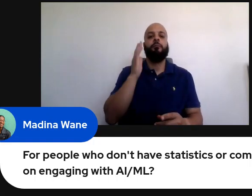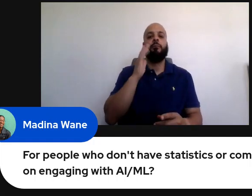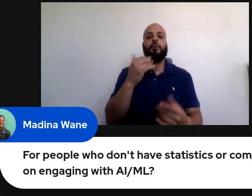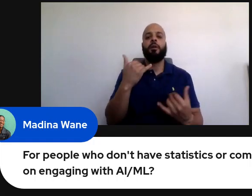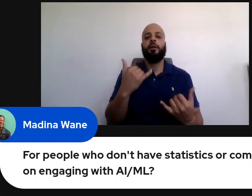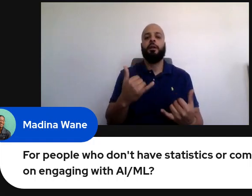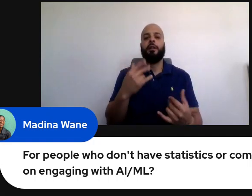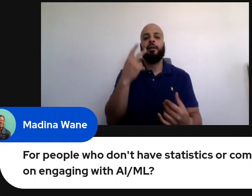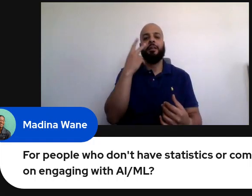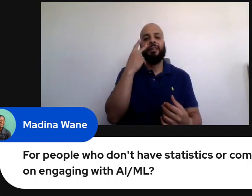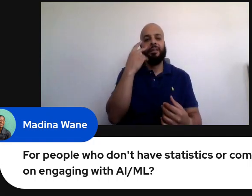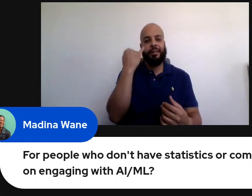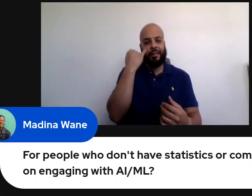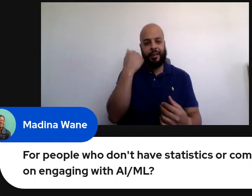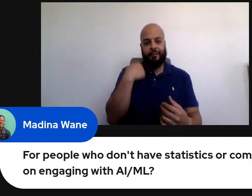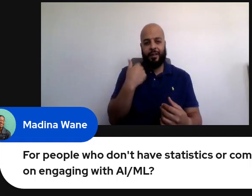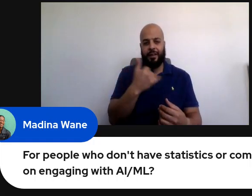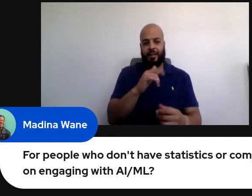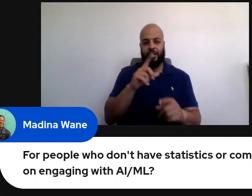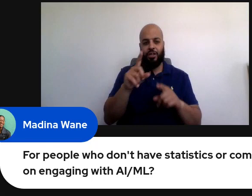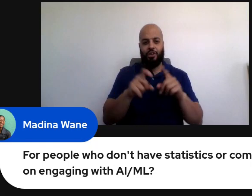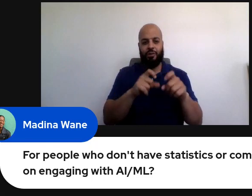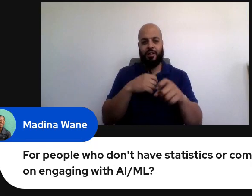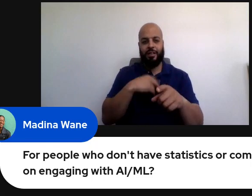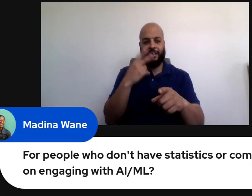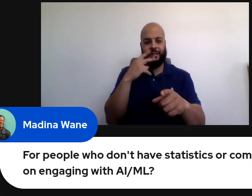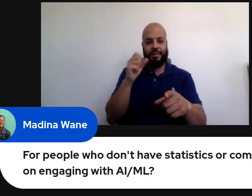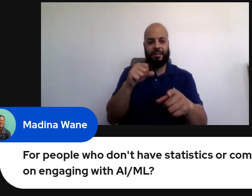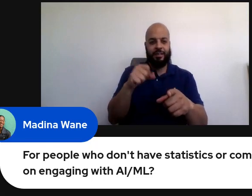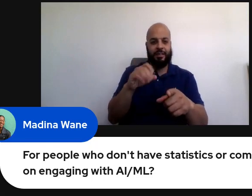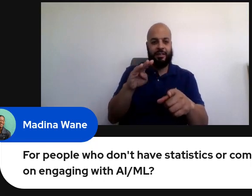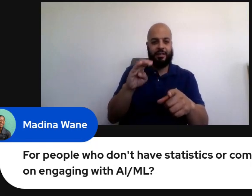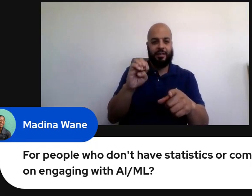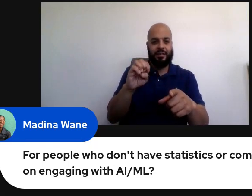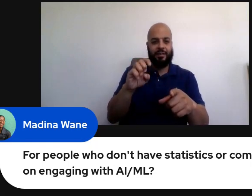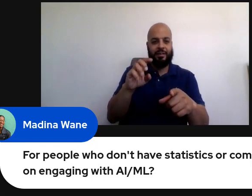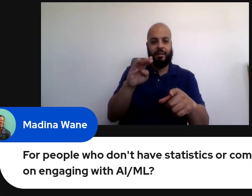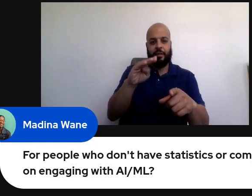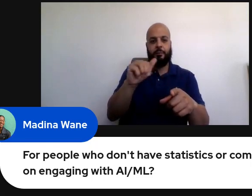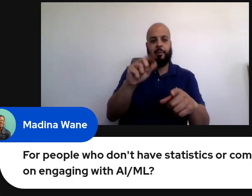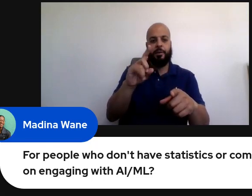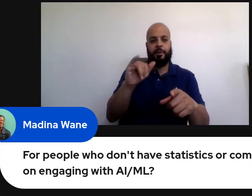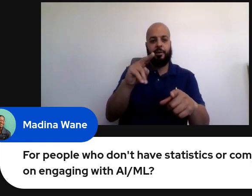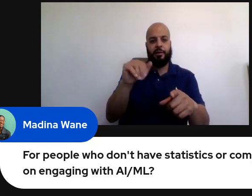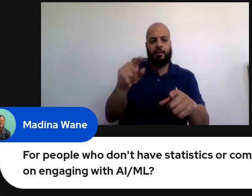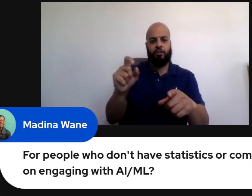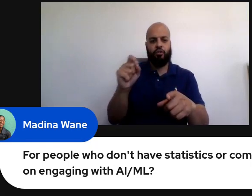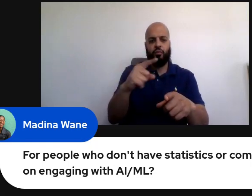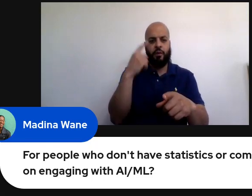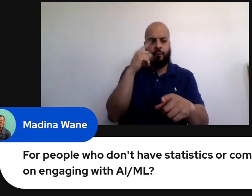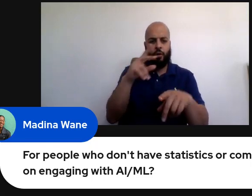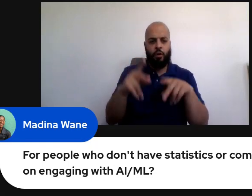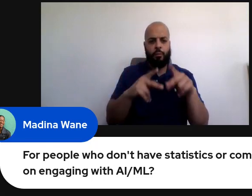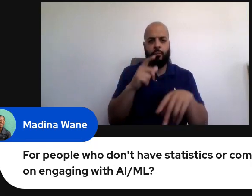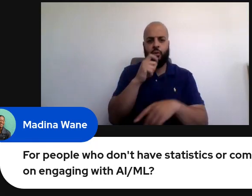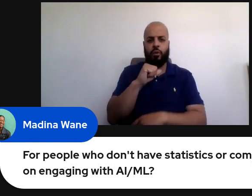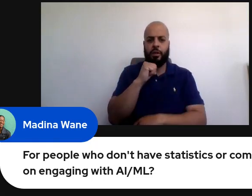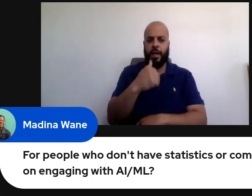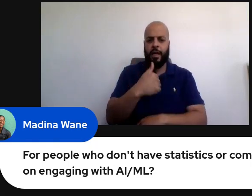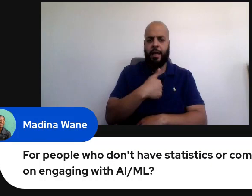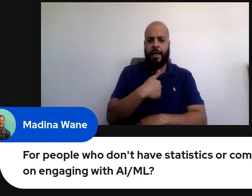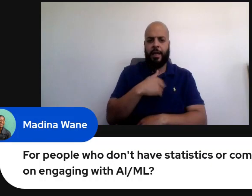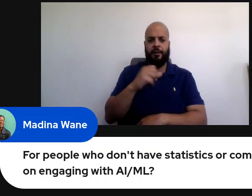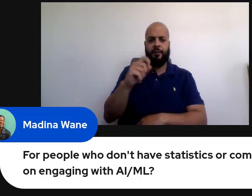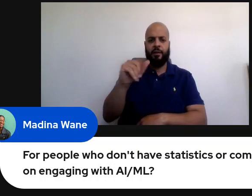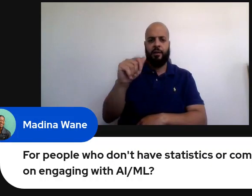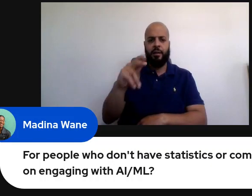see if there's some questions. I see that, yes, Medina is asking the question. For people that do not have statistics or